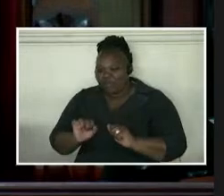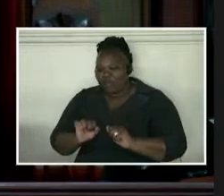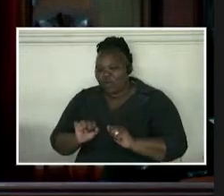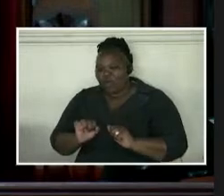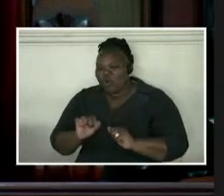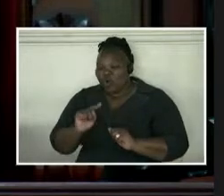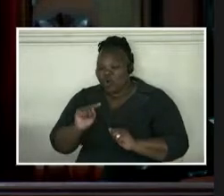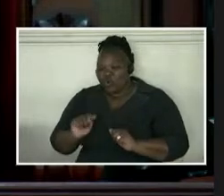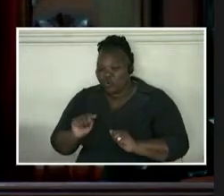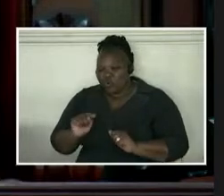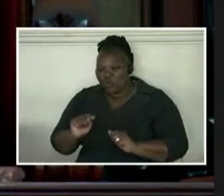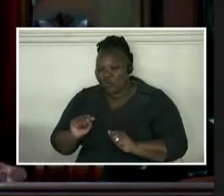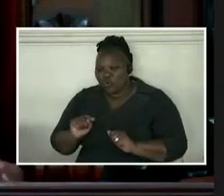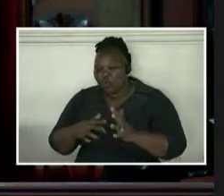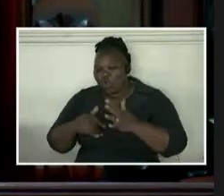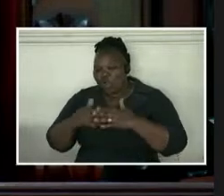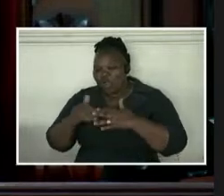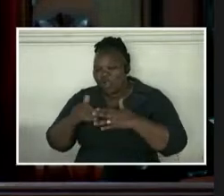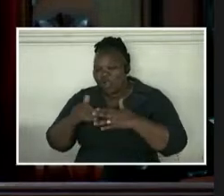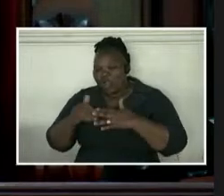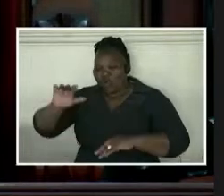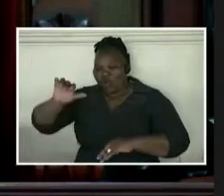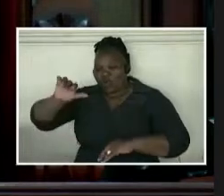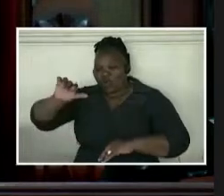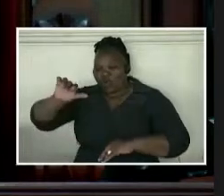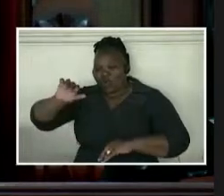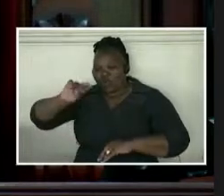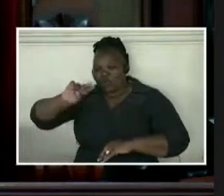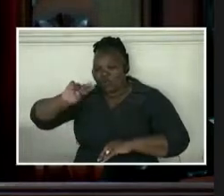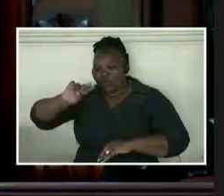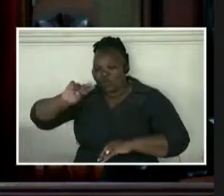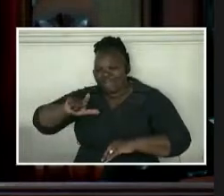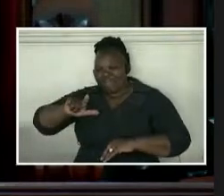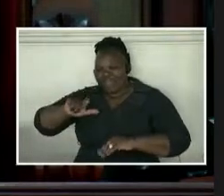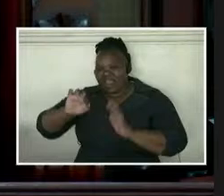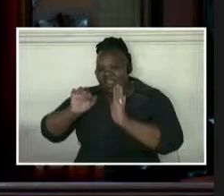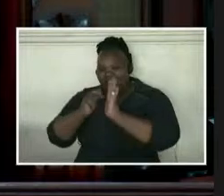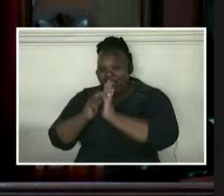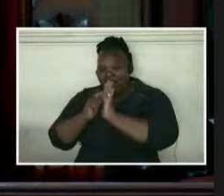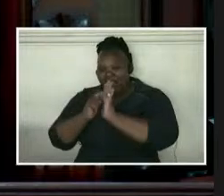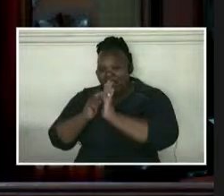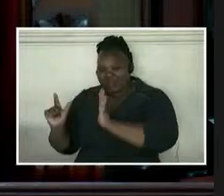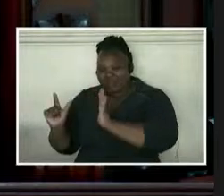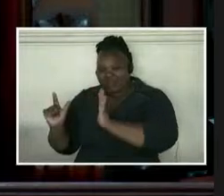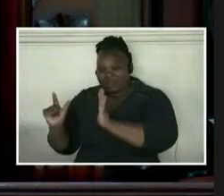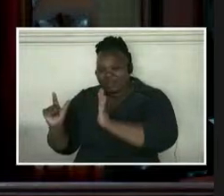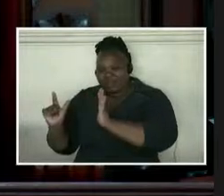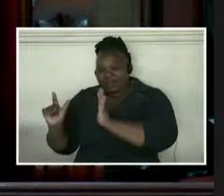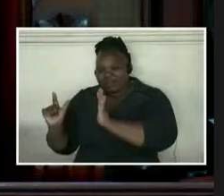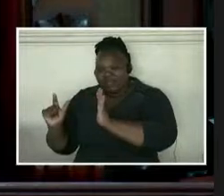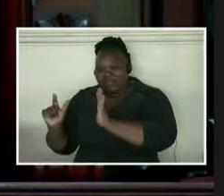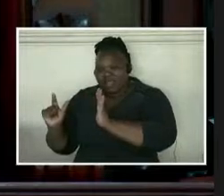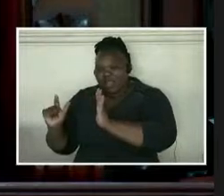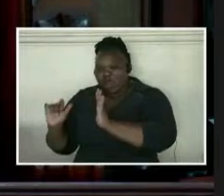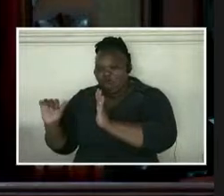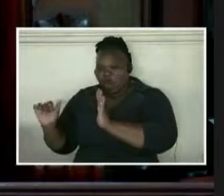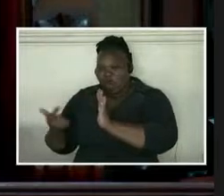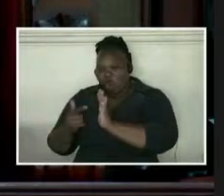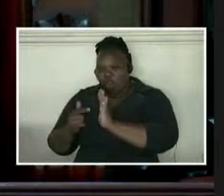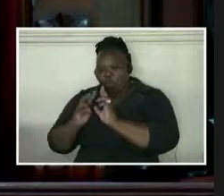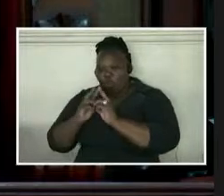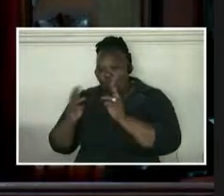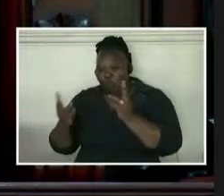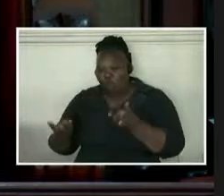to the construction of 727 libraries and having leprosy in each world will positively